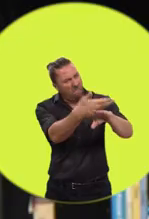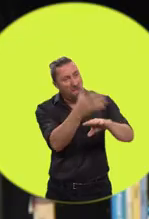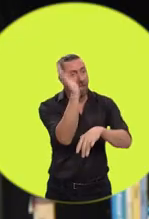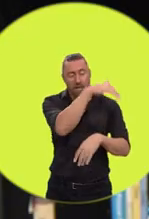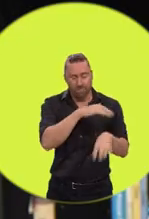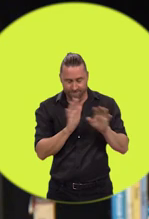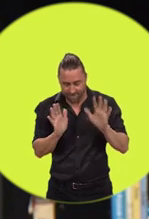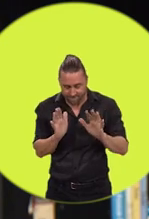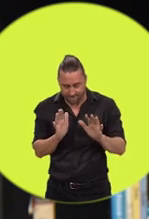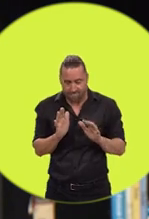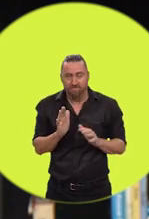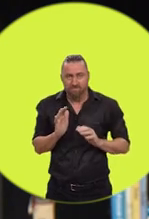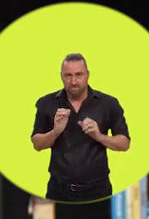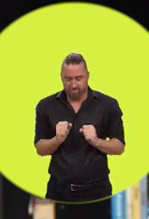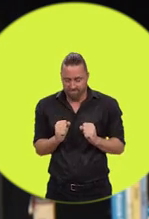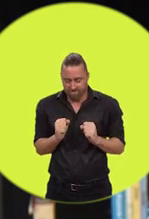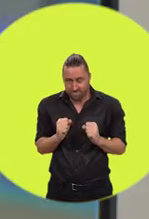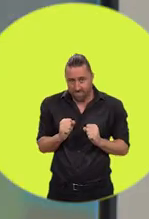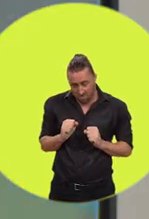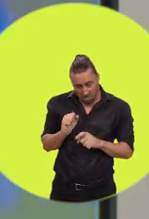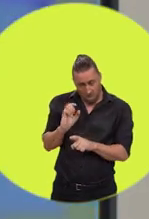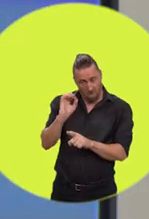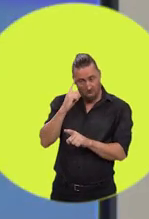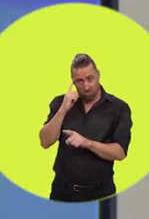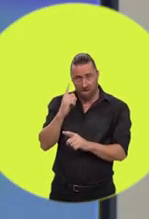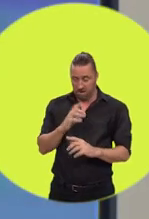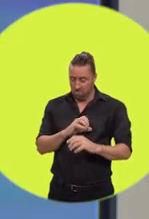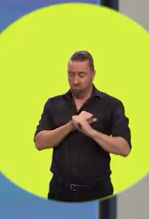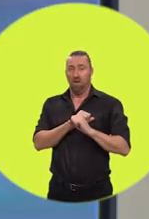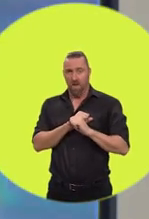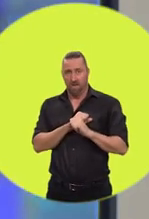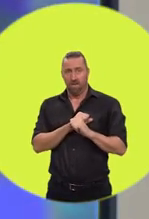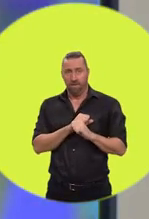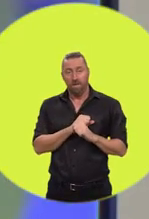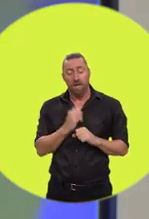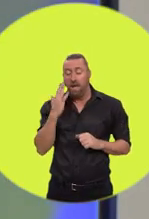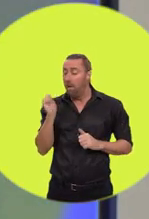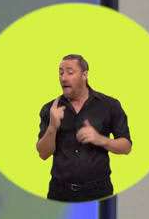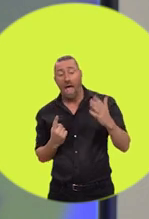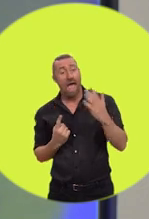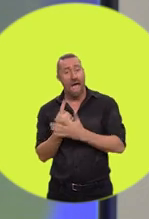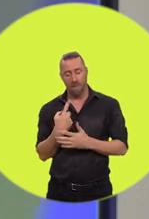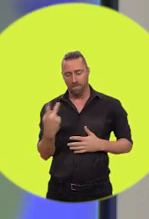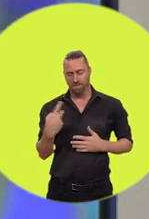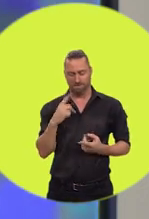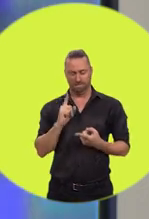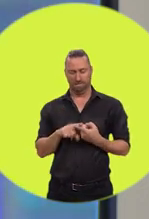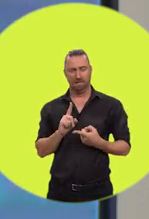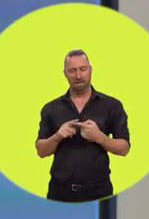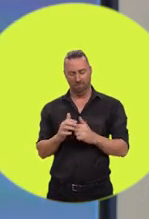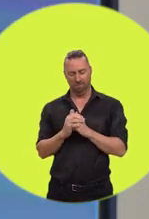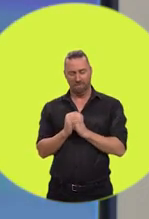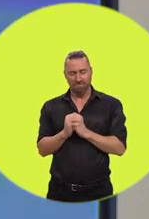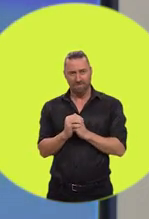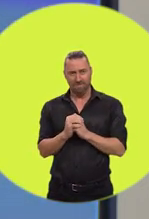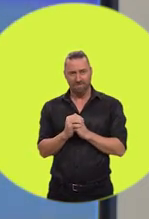June, giving Glitch a reassuring smile. No matter what happens, we'll always be friends.